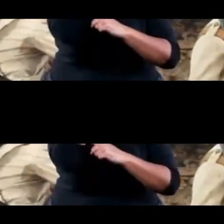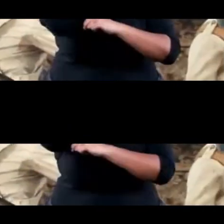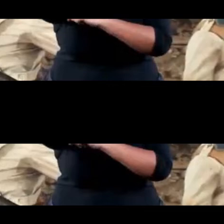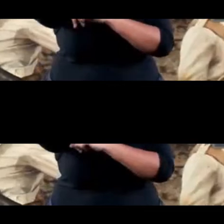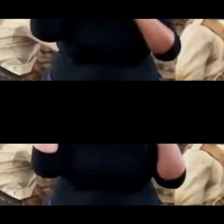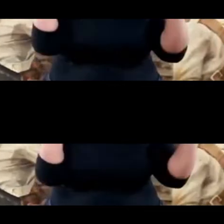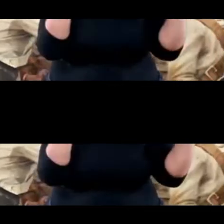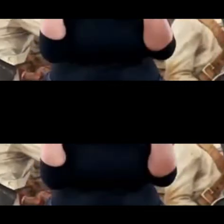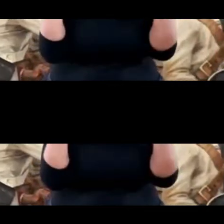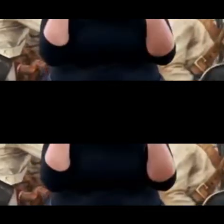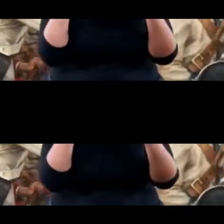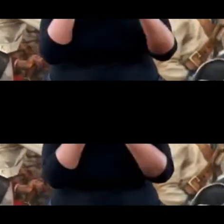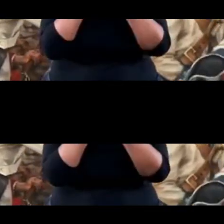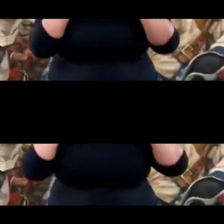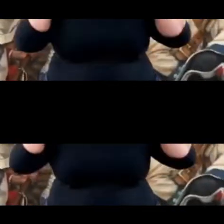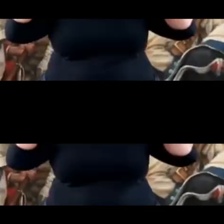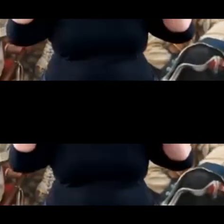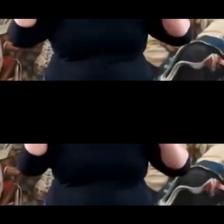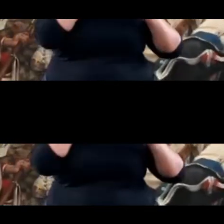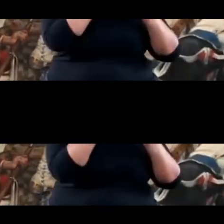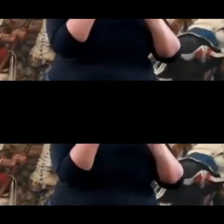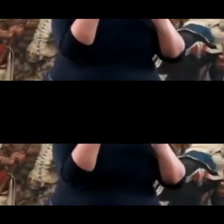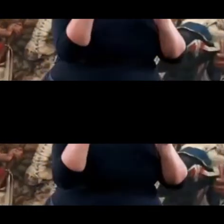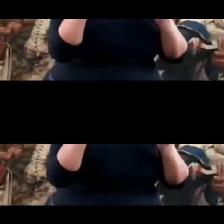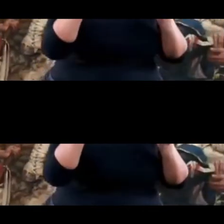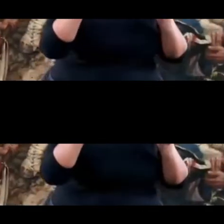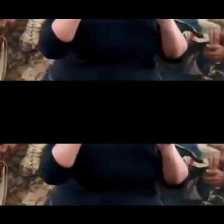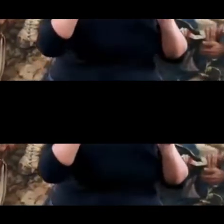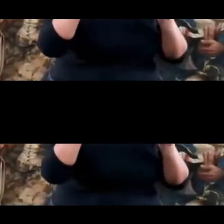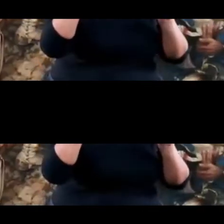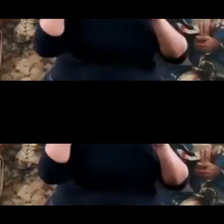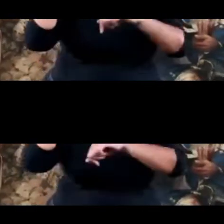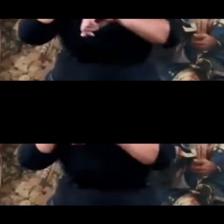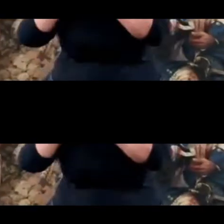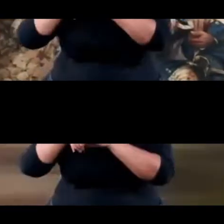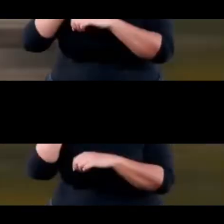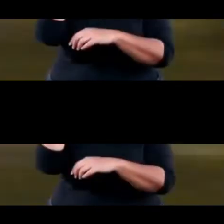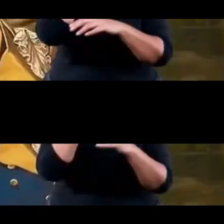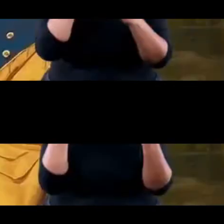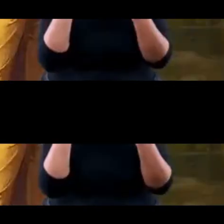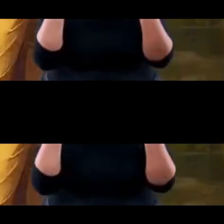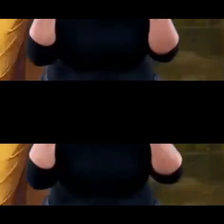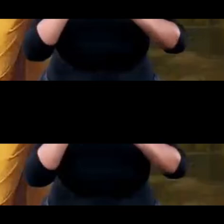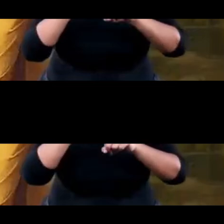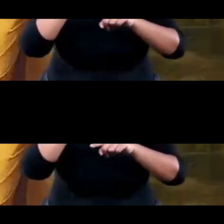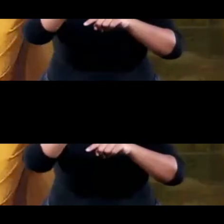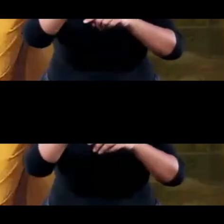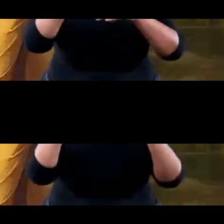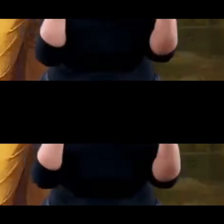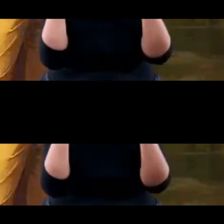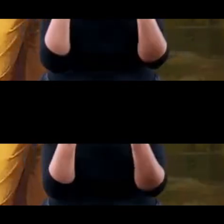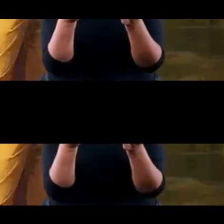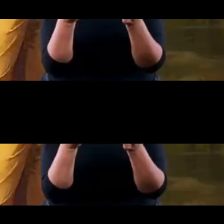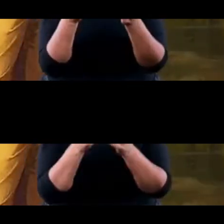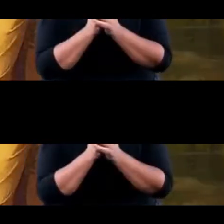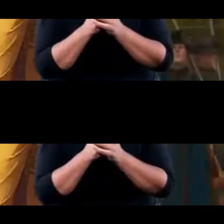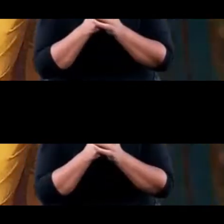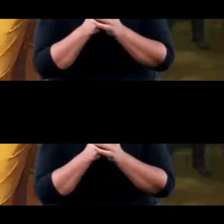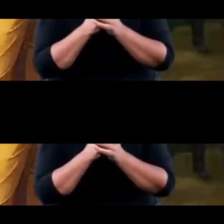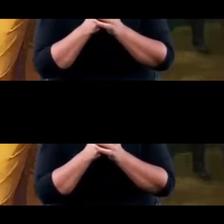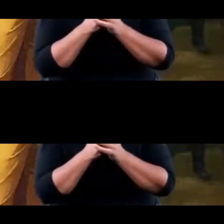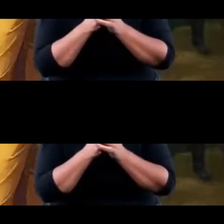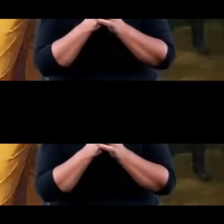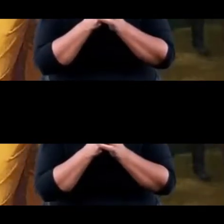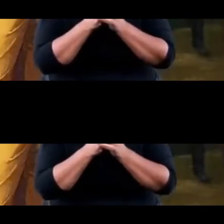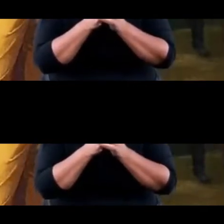the Revolutionary War. It was a war between the 13 colonies and England. Can you guess what happened as a result